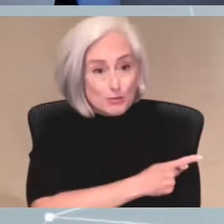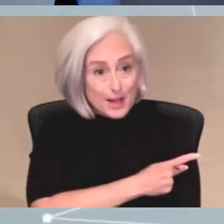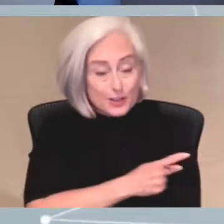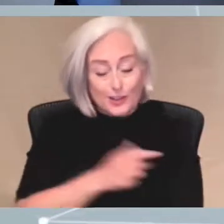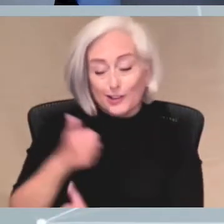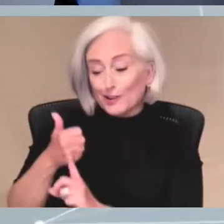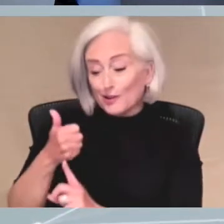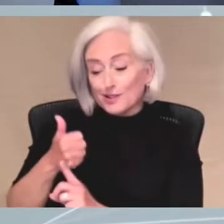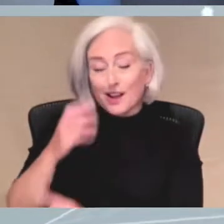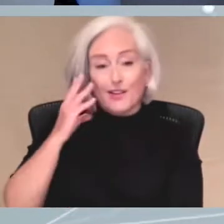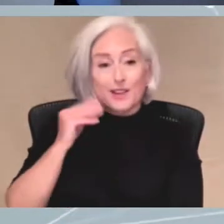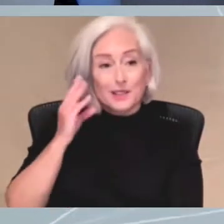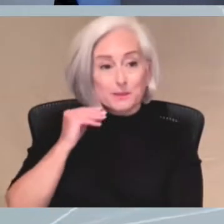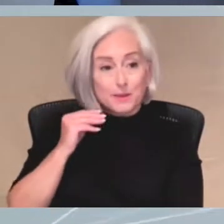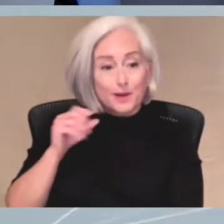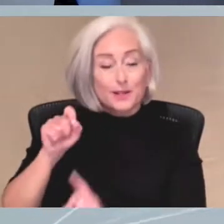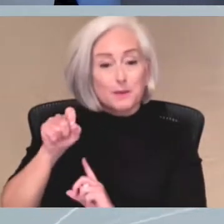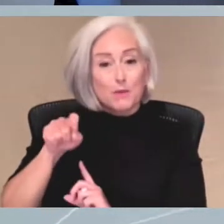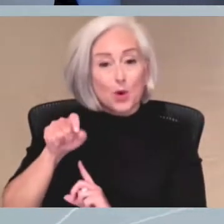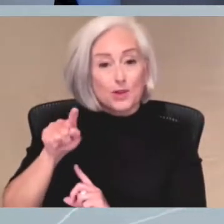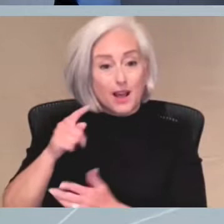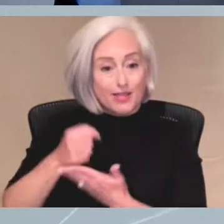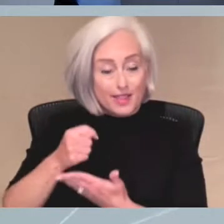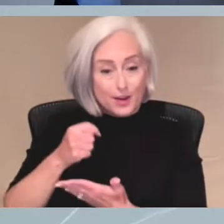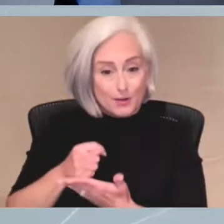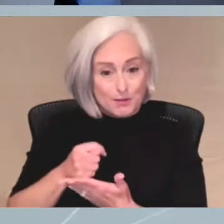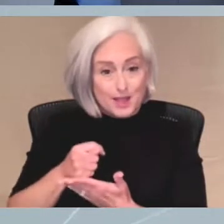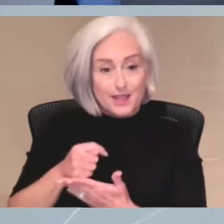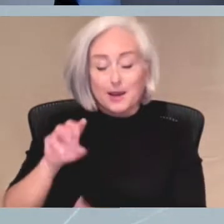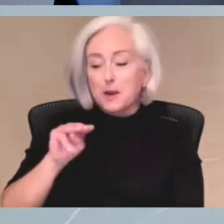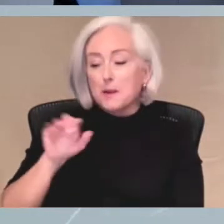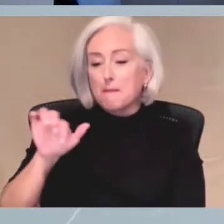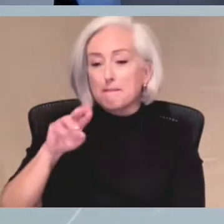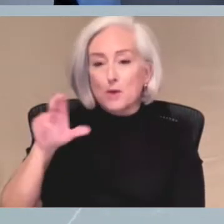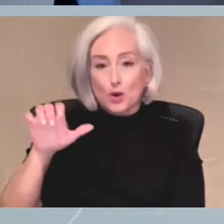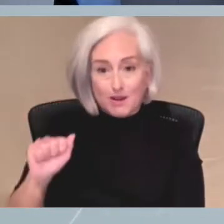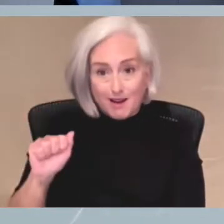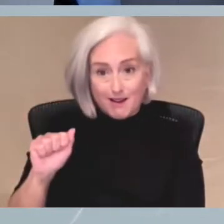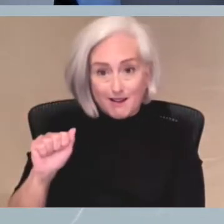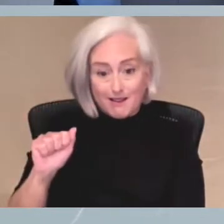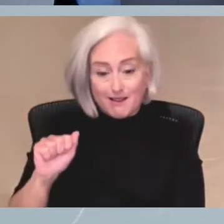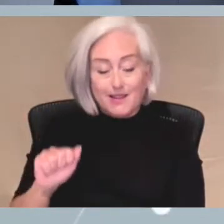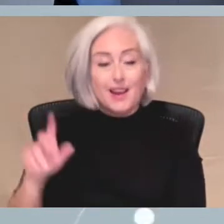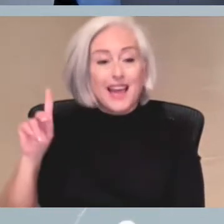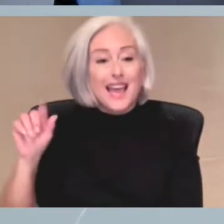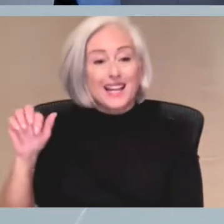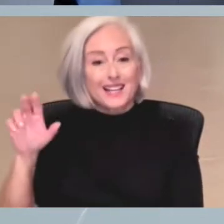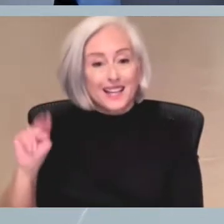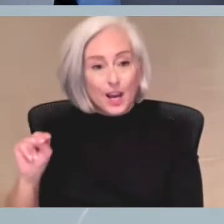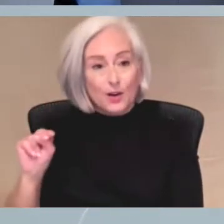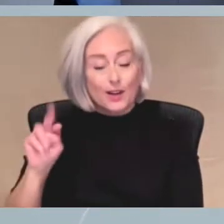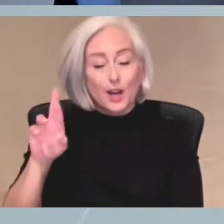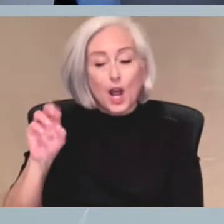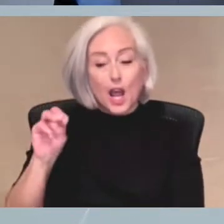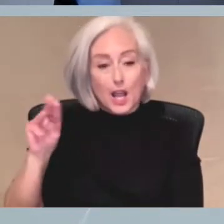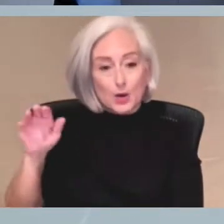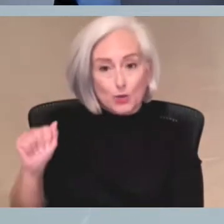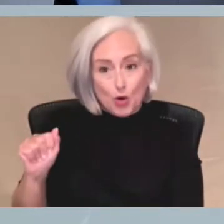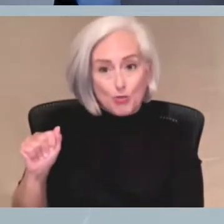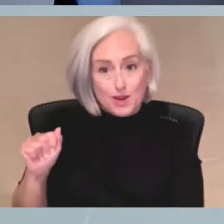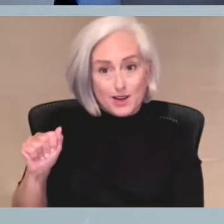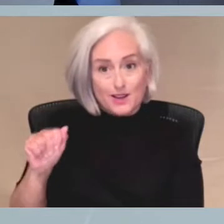therapy, along with Karen Larson and Roma, who underwent proton therapy when he was